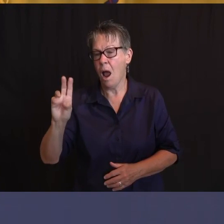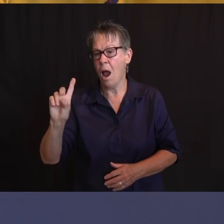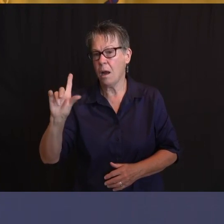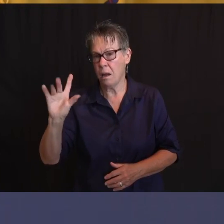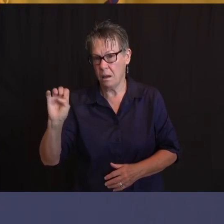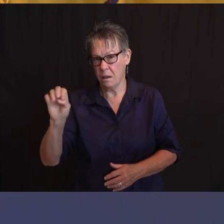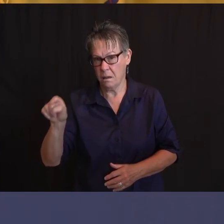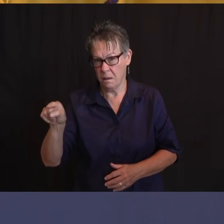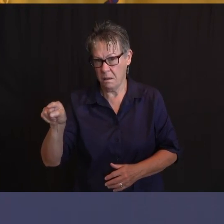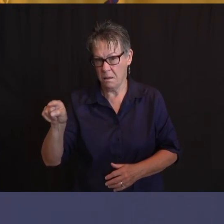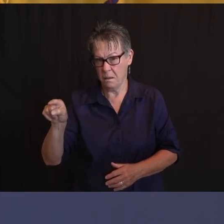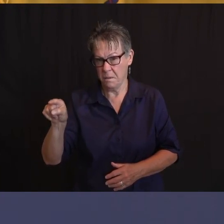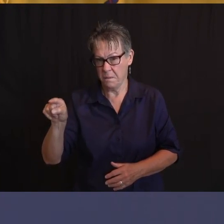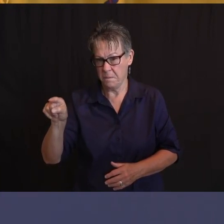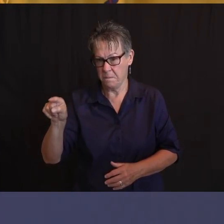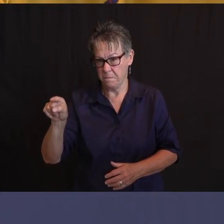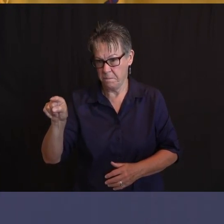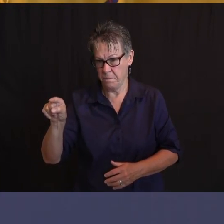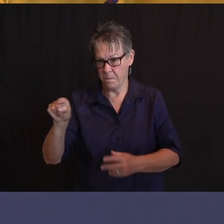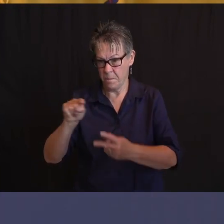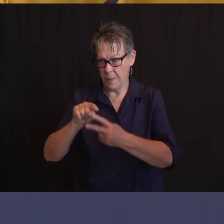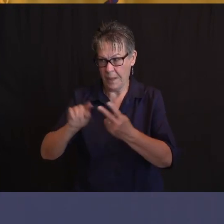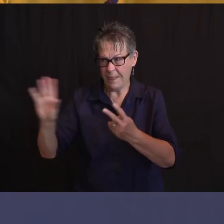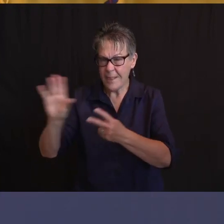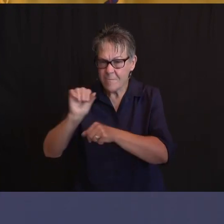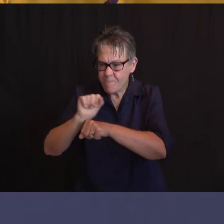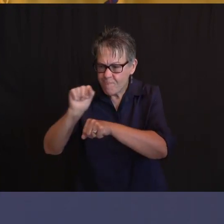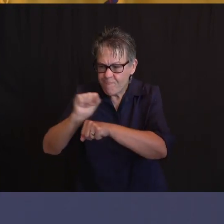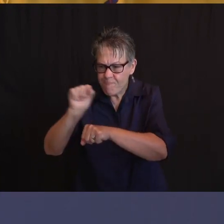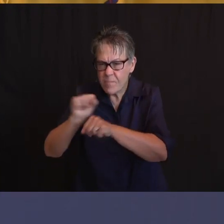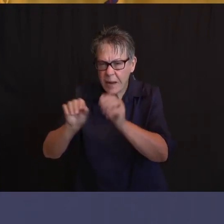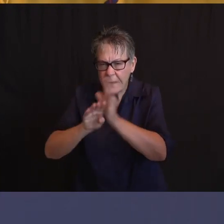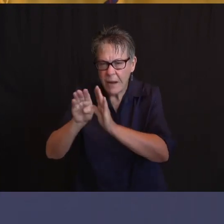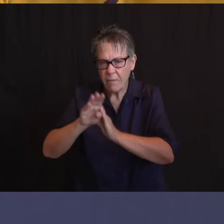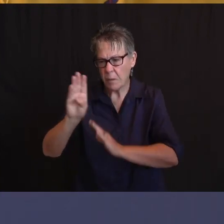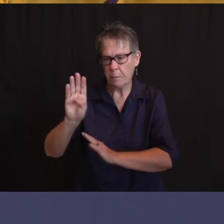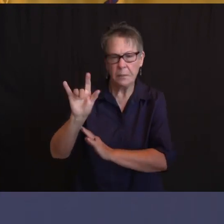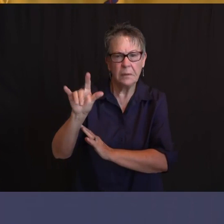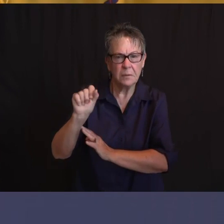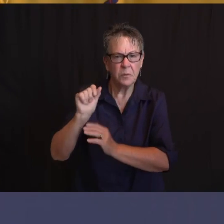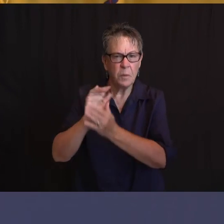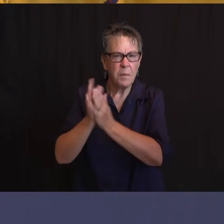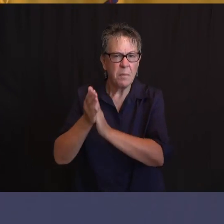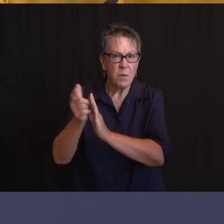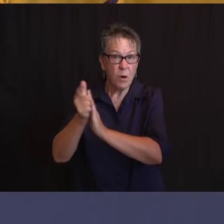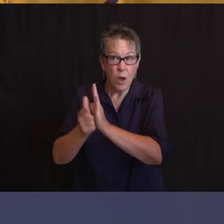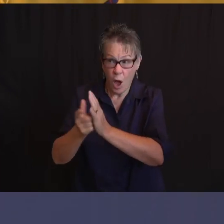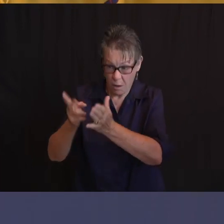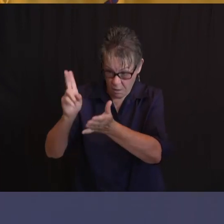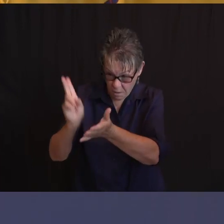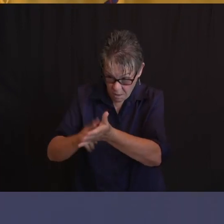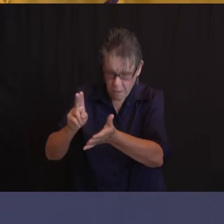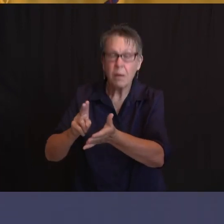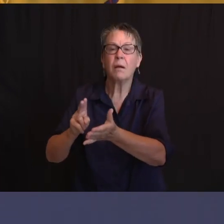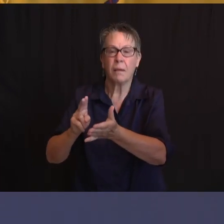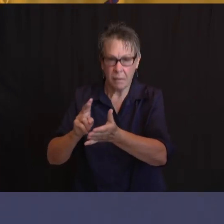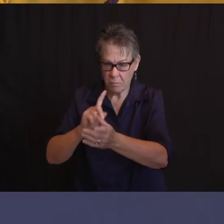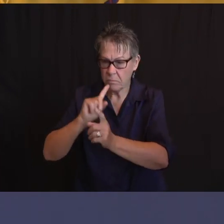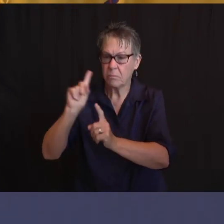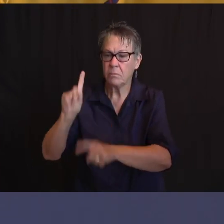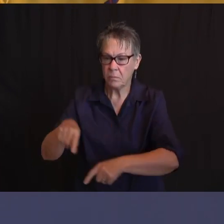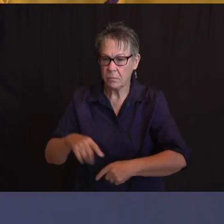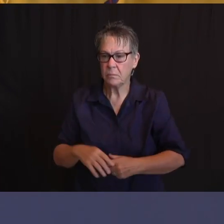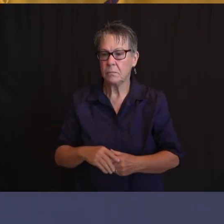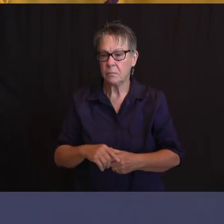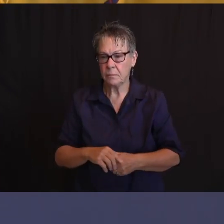and come directly from the work that Manat did after Judy had hired them to do a cold-blooded